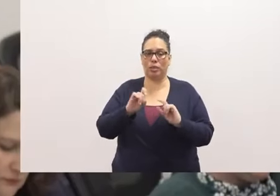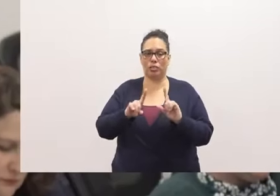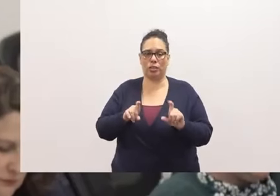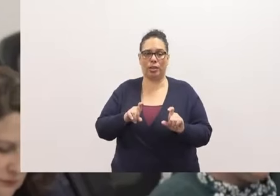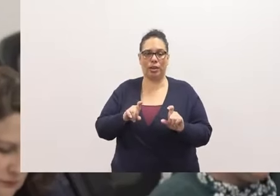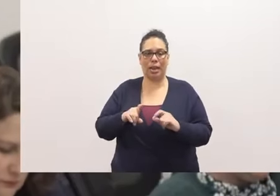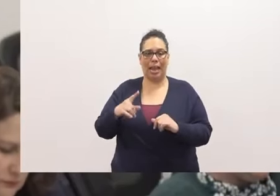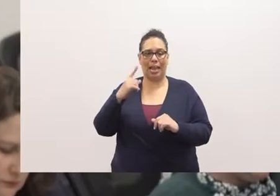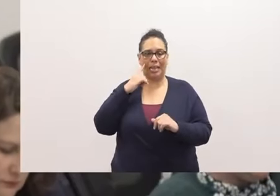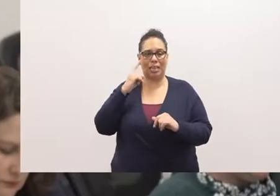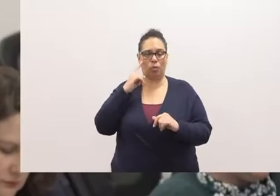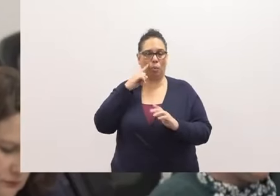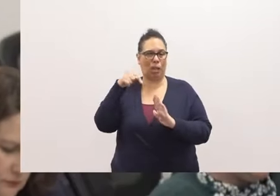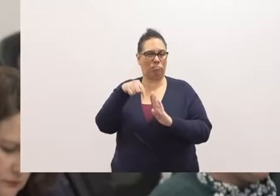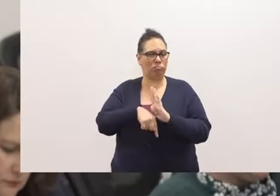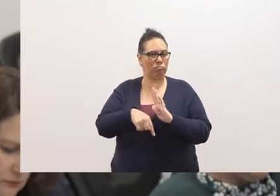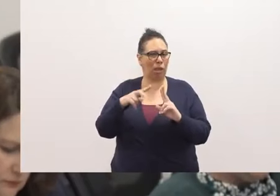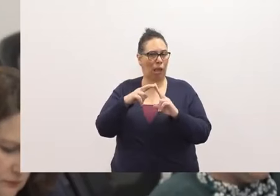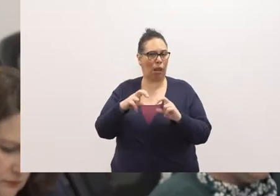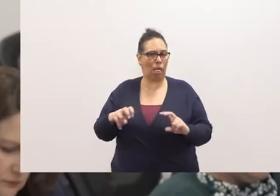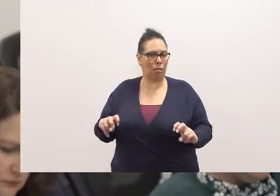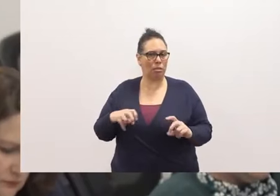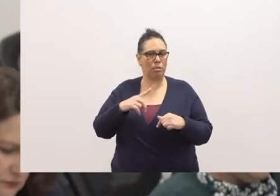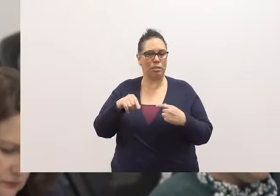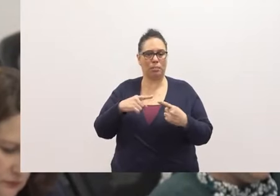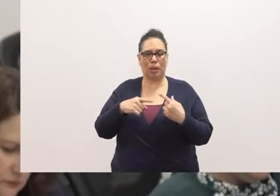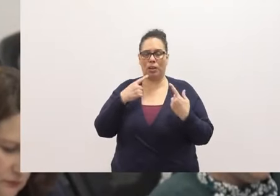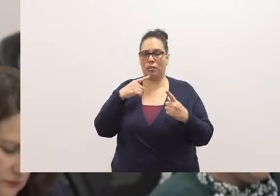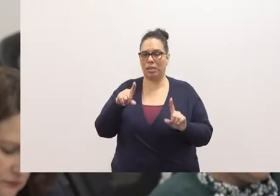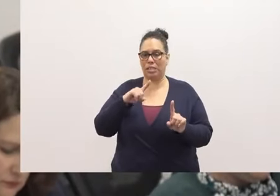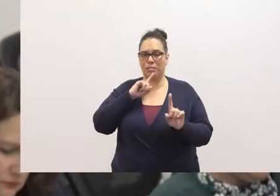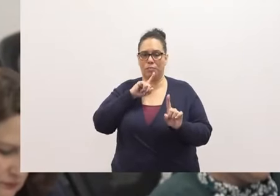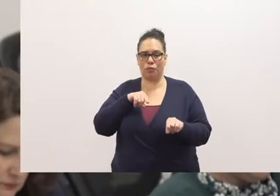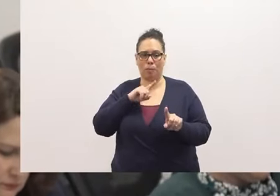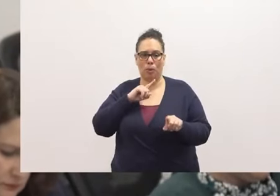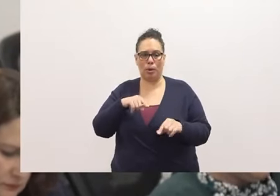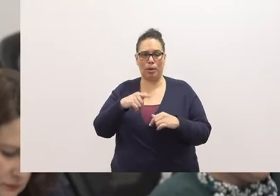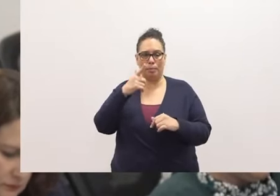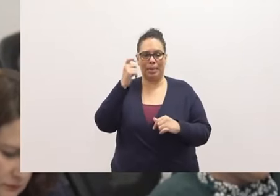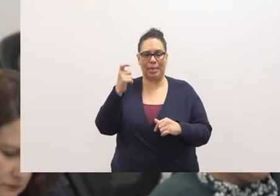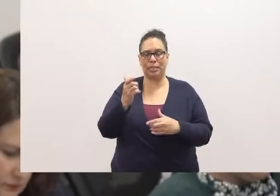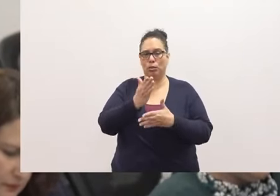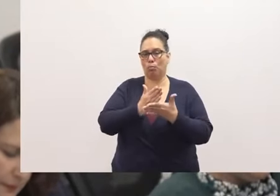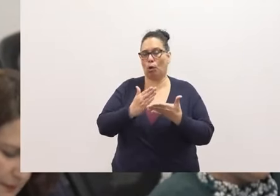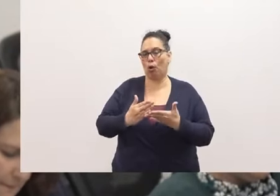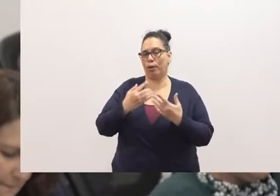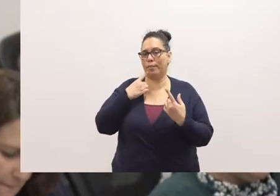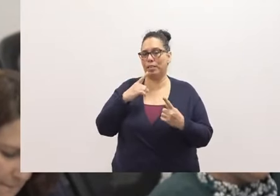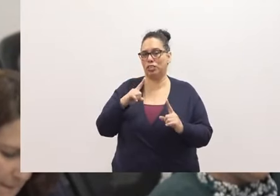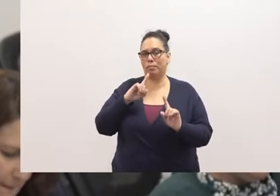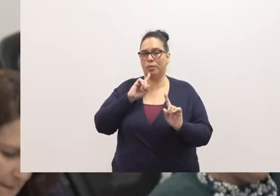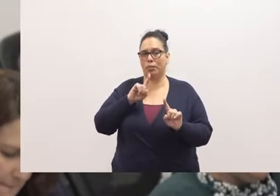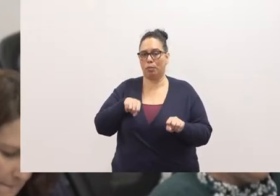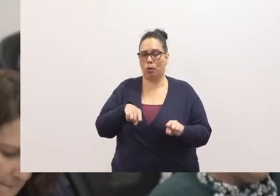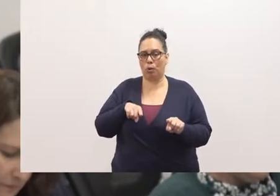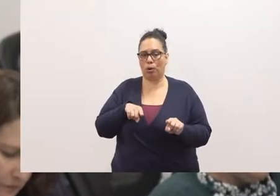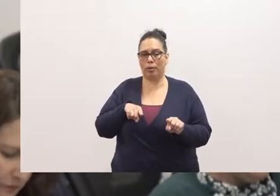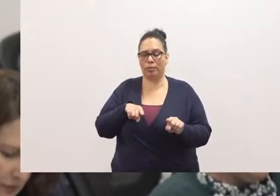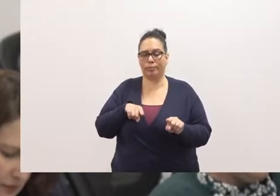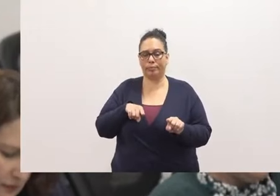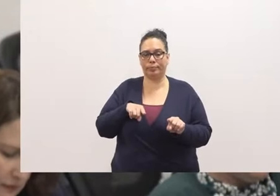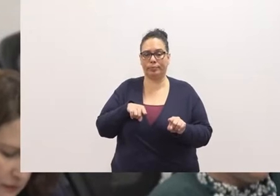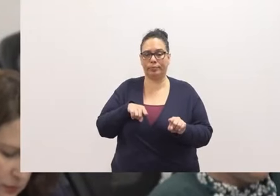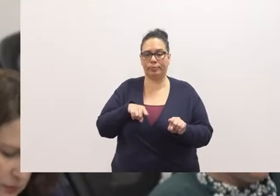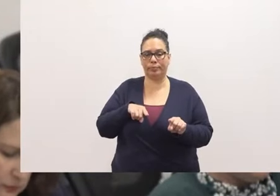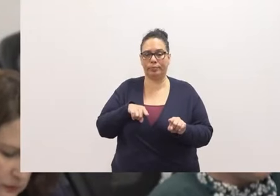would have to do a further analysis regarding like the achievement report, because part of the achievement report, just to call out, is that